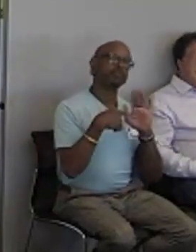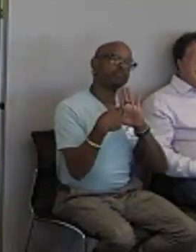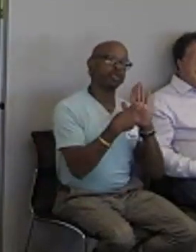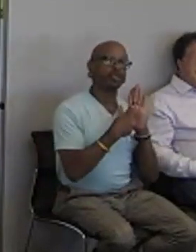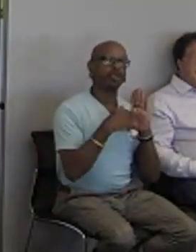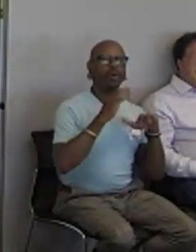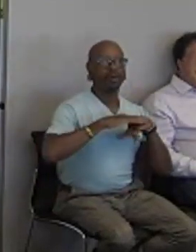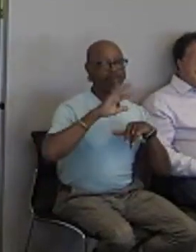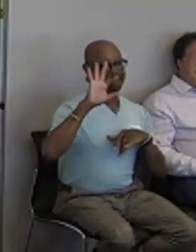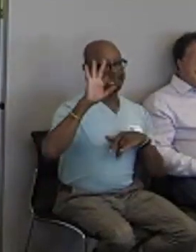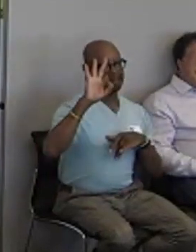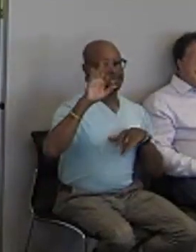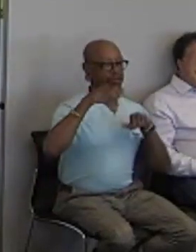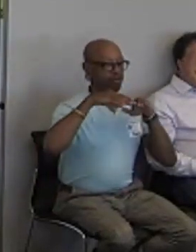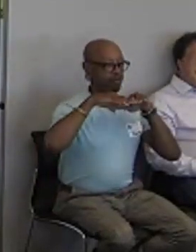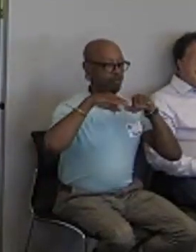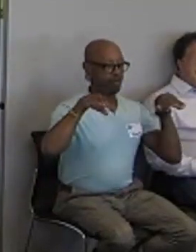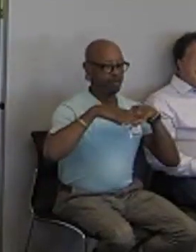9th floor.